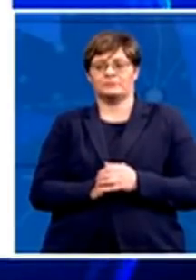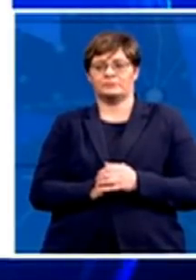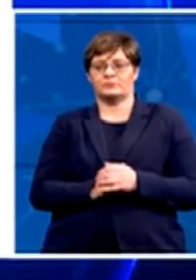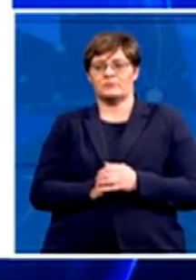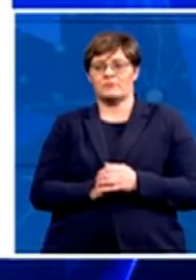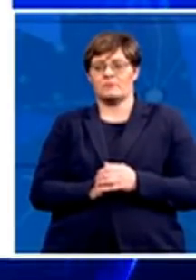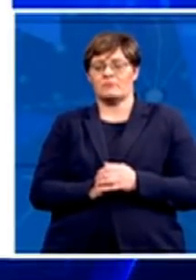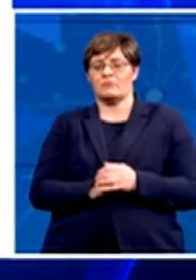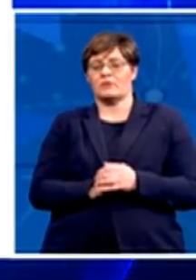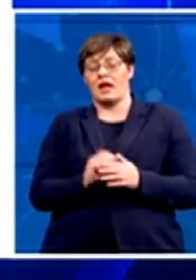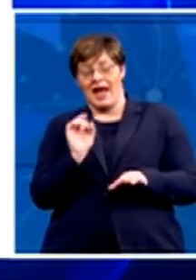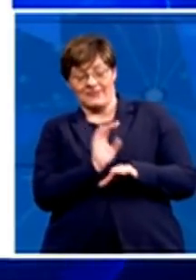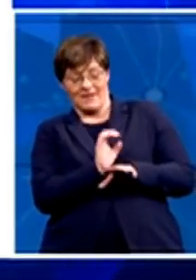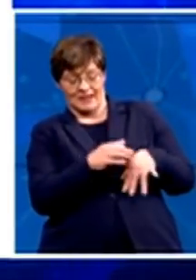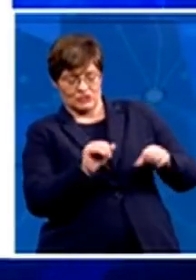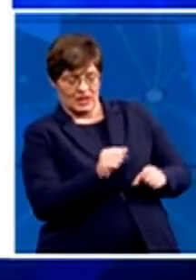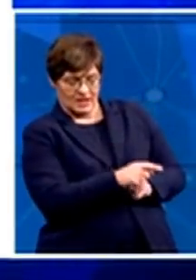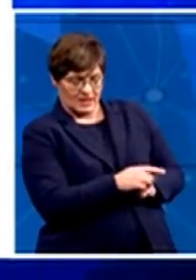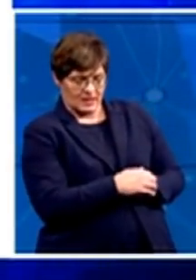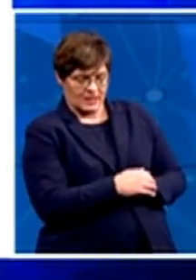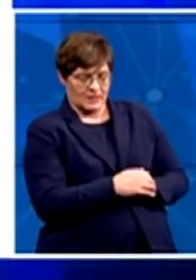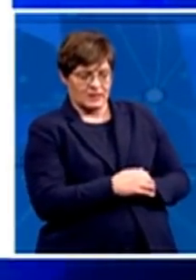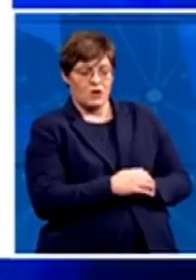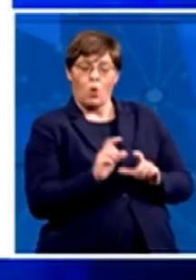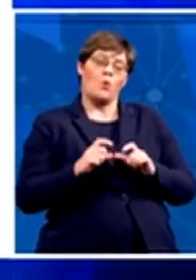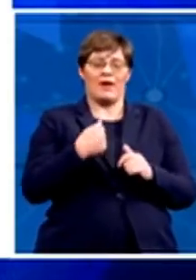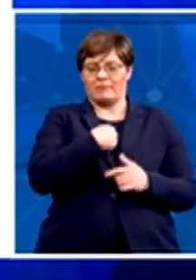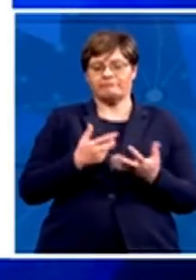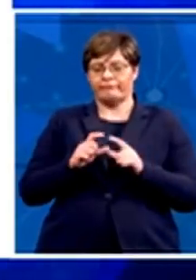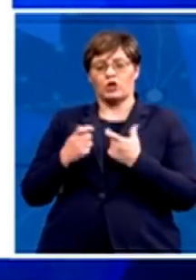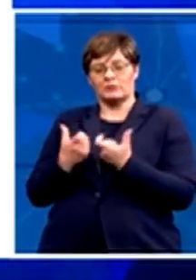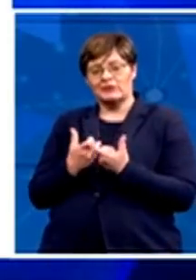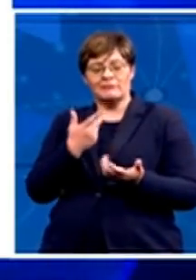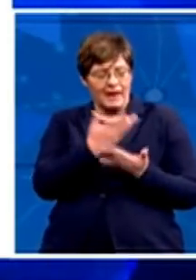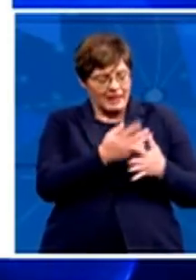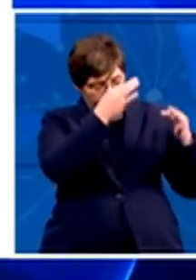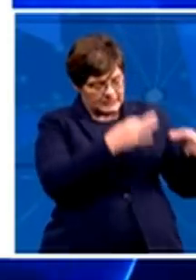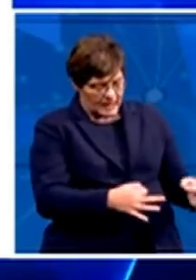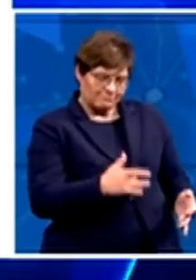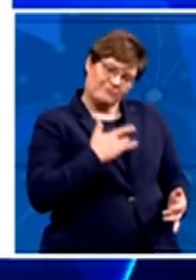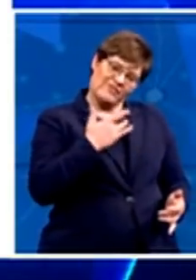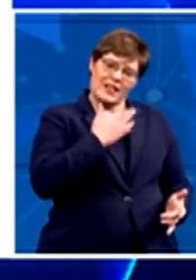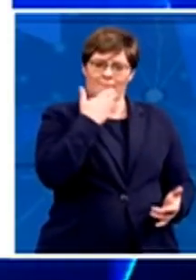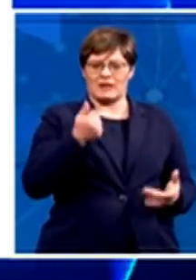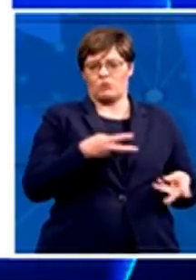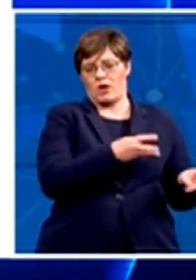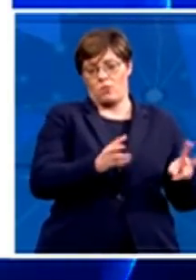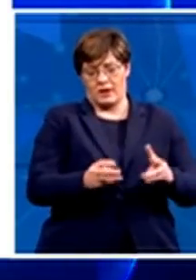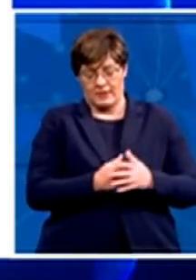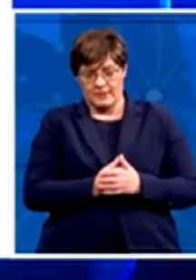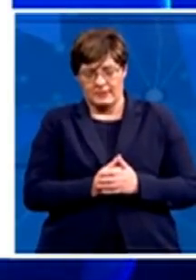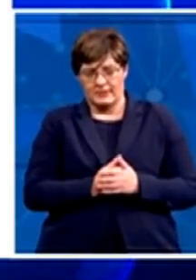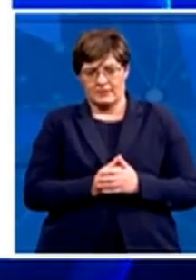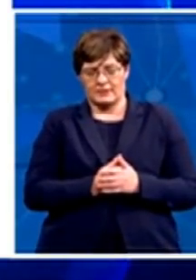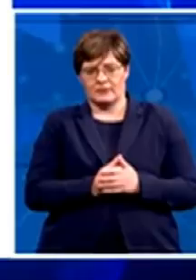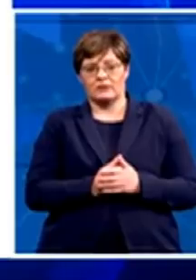our advice, but the committee is at liberty to decide what it feels best, is that the call for submissions can take the form of an